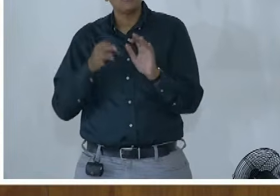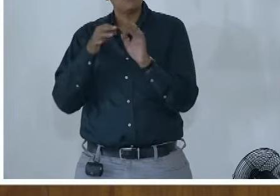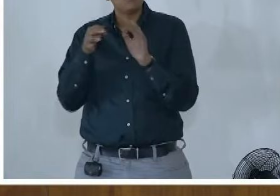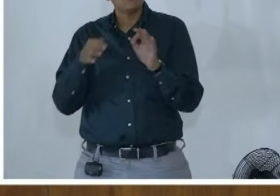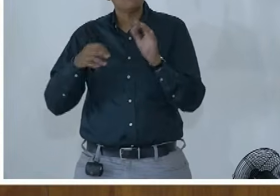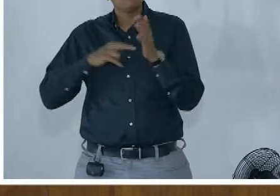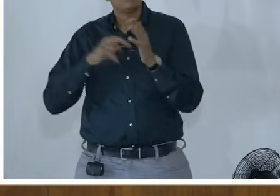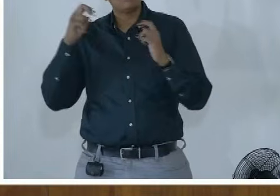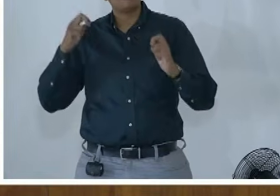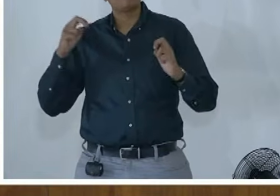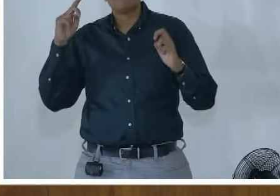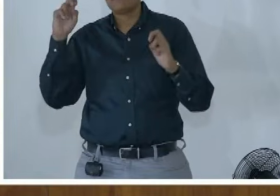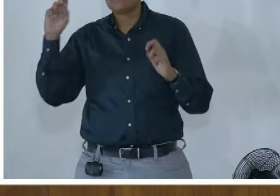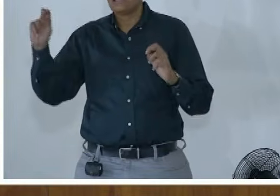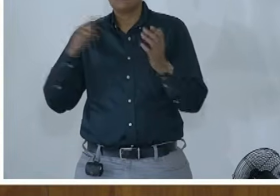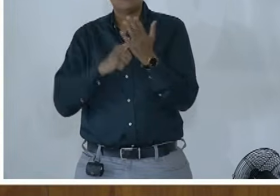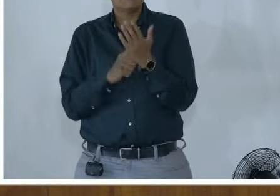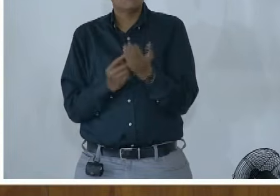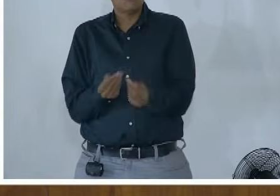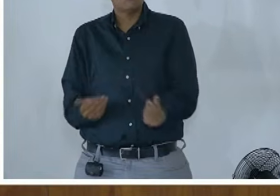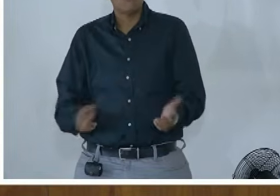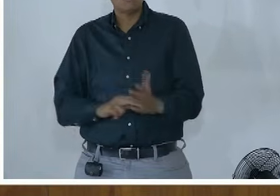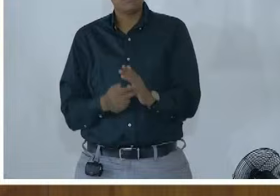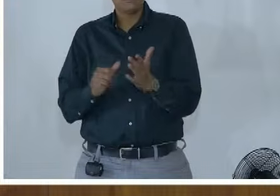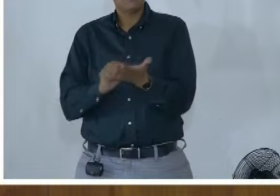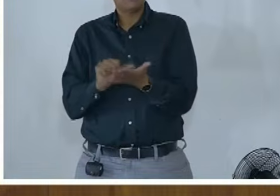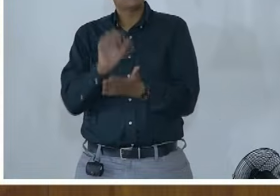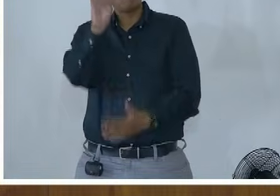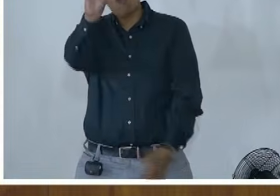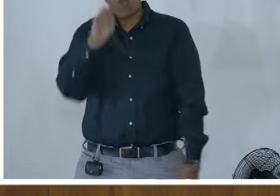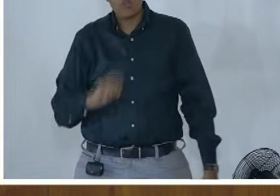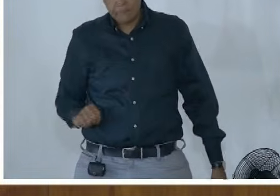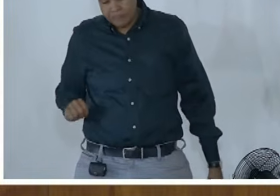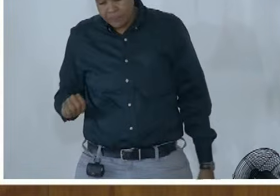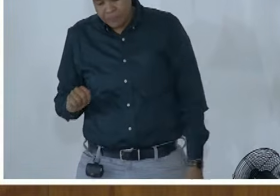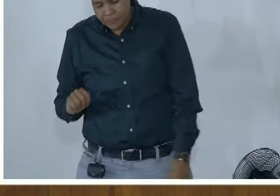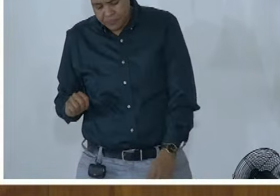the bill. At page 4,